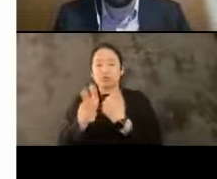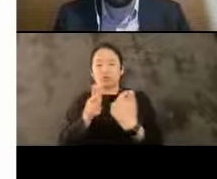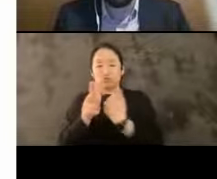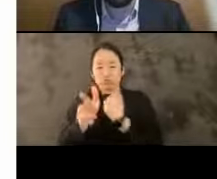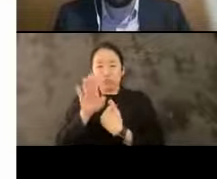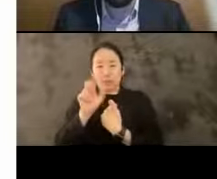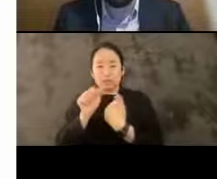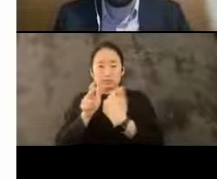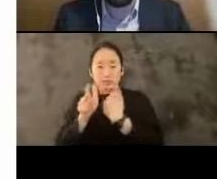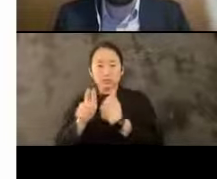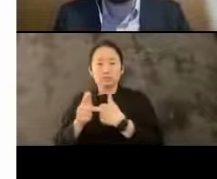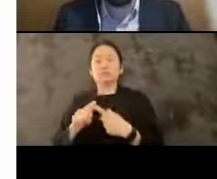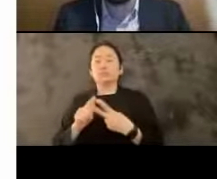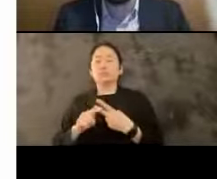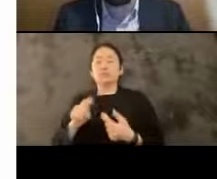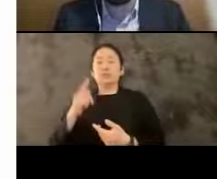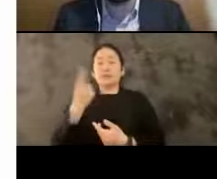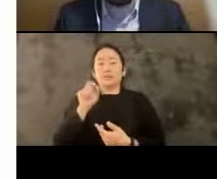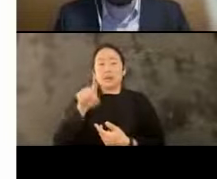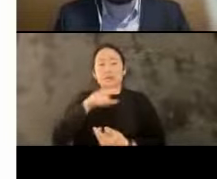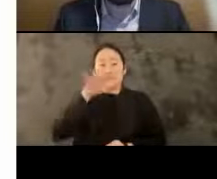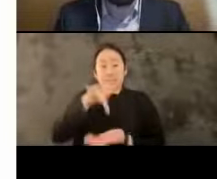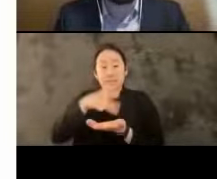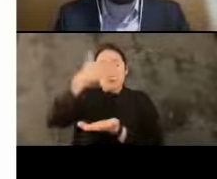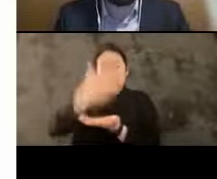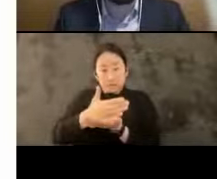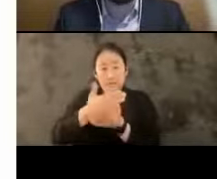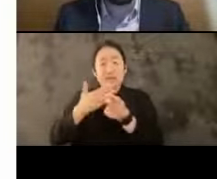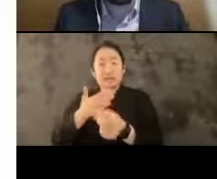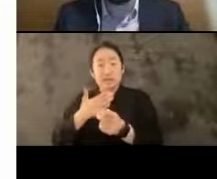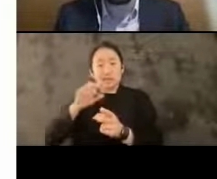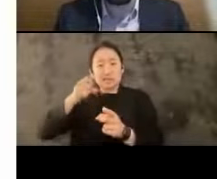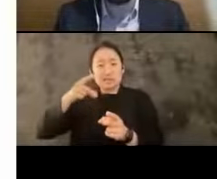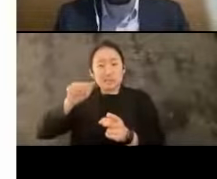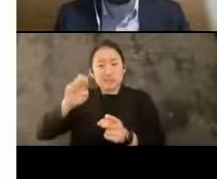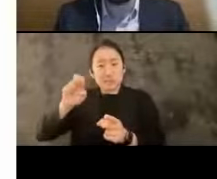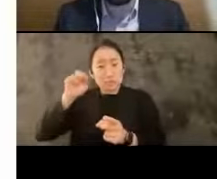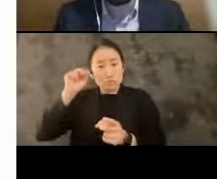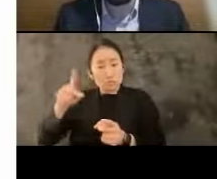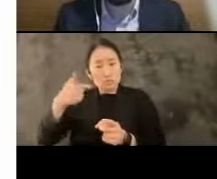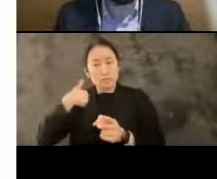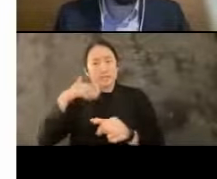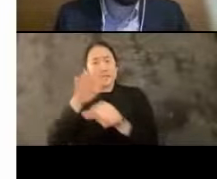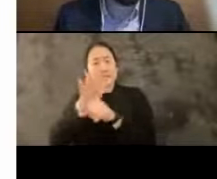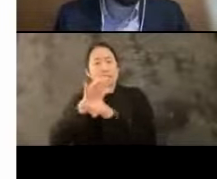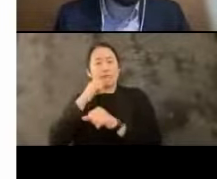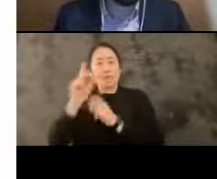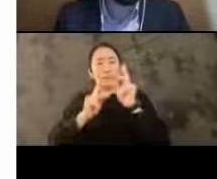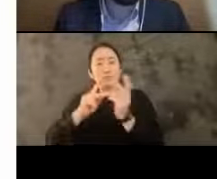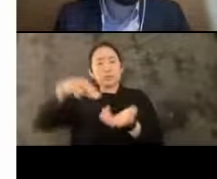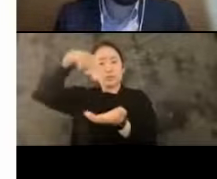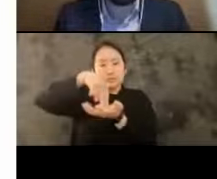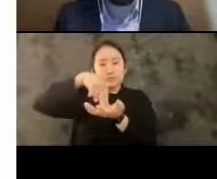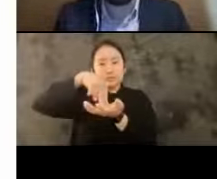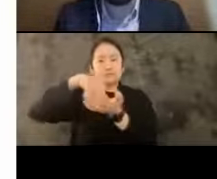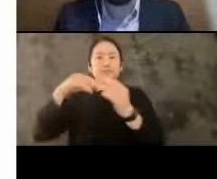would there be at the center stops? Would there be enough space for an above normal number of waiting? So that is something that, would really have